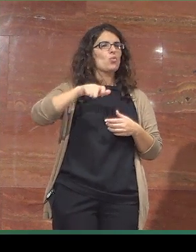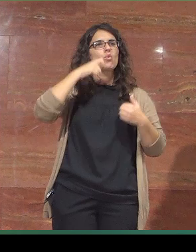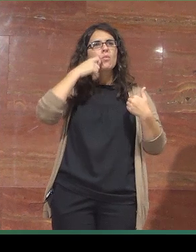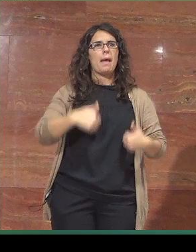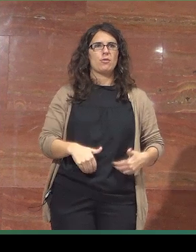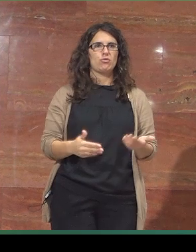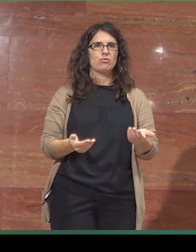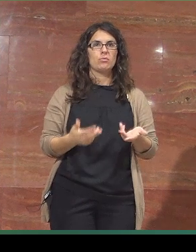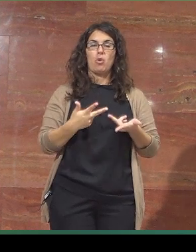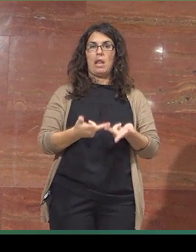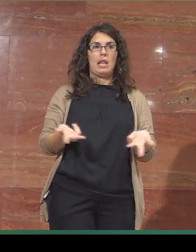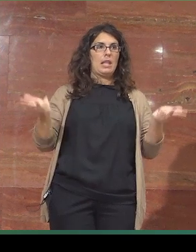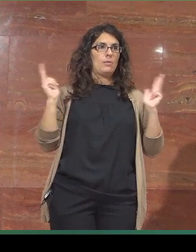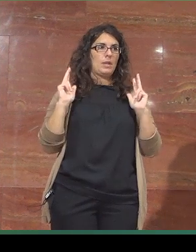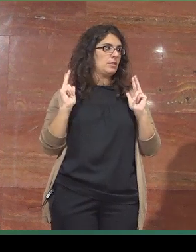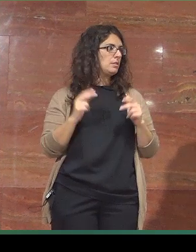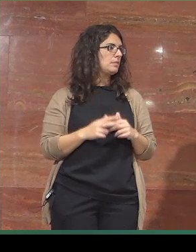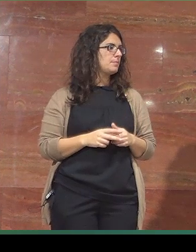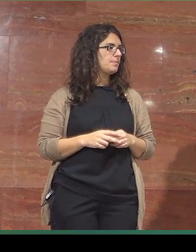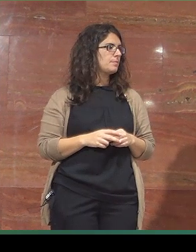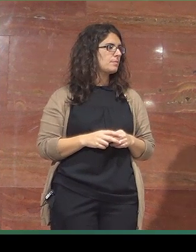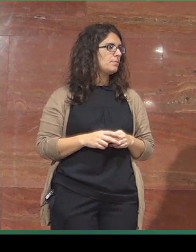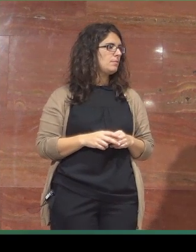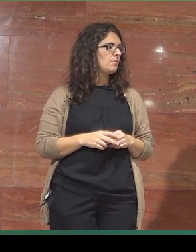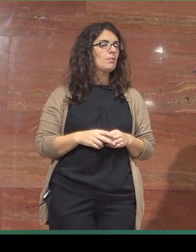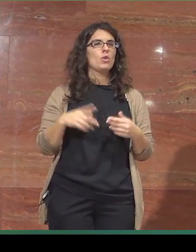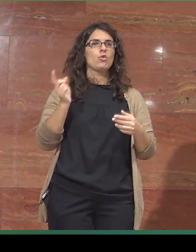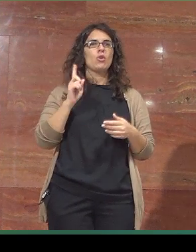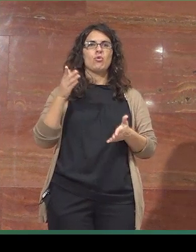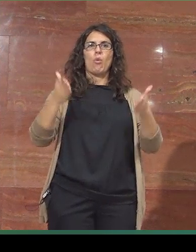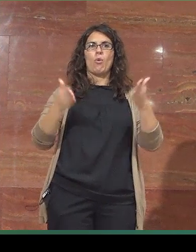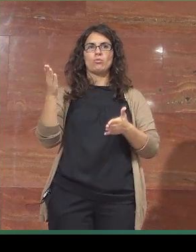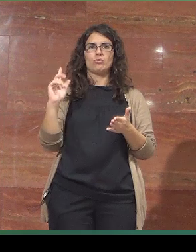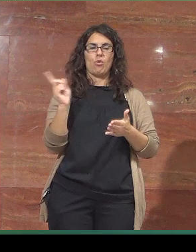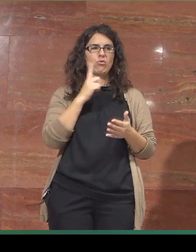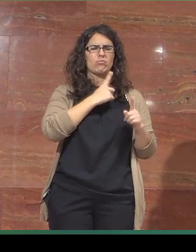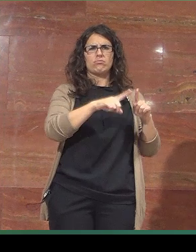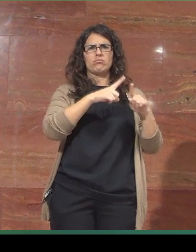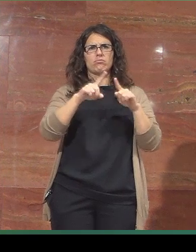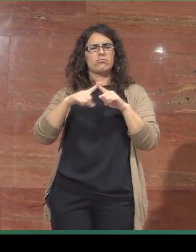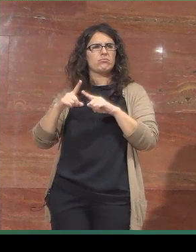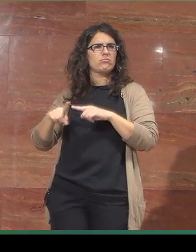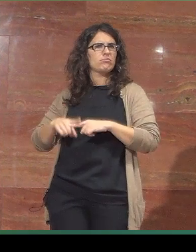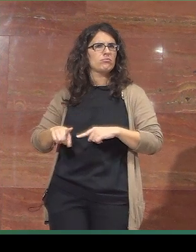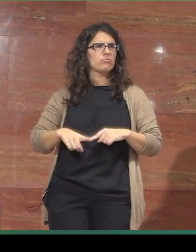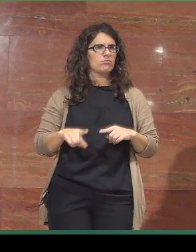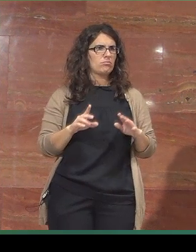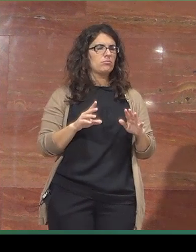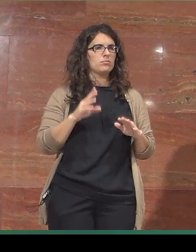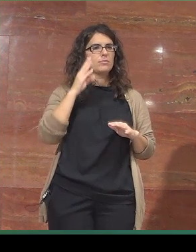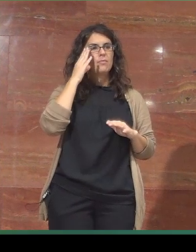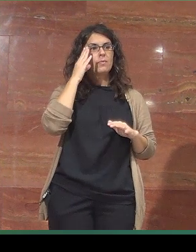And they are different, they say something. And the connection in between